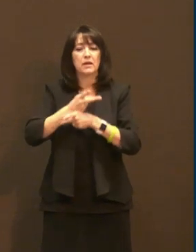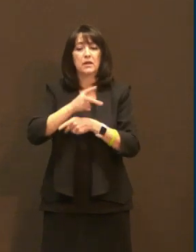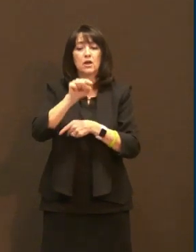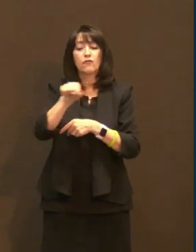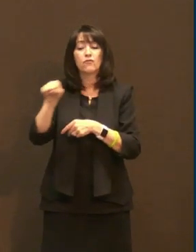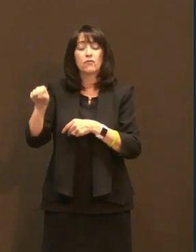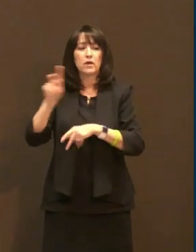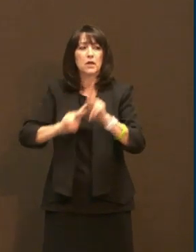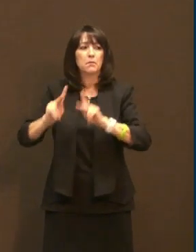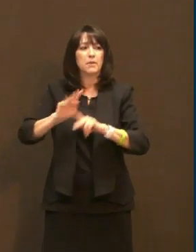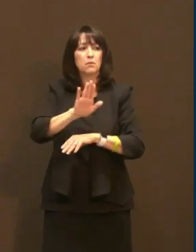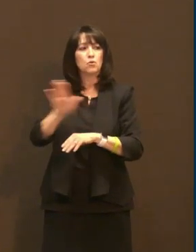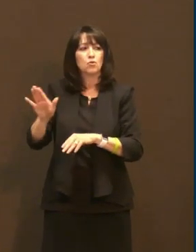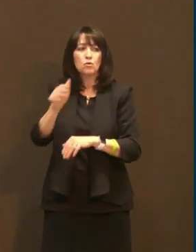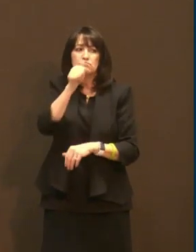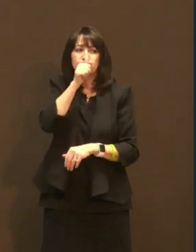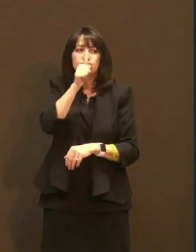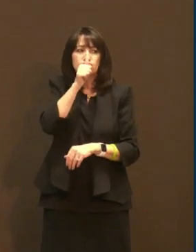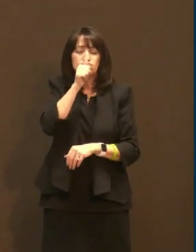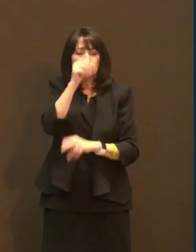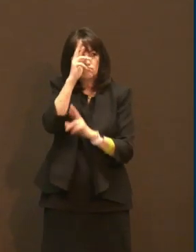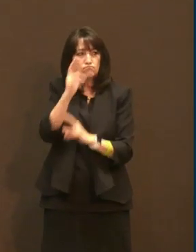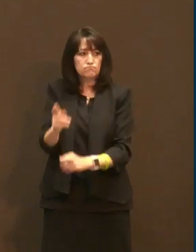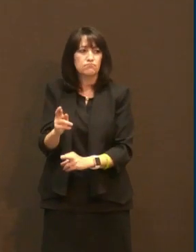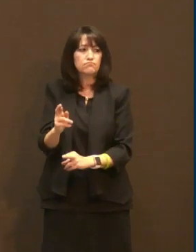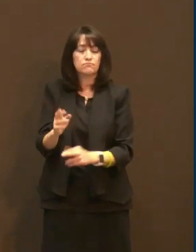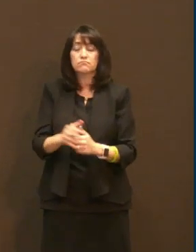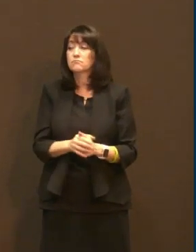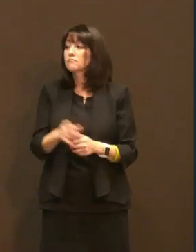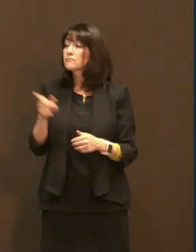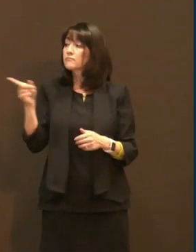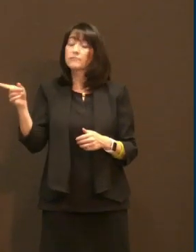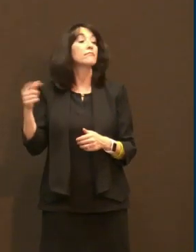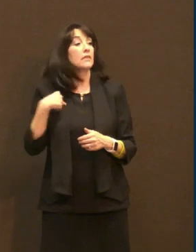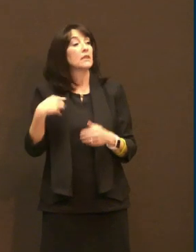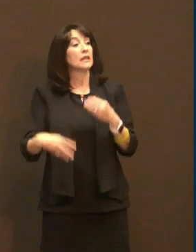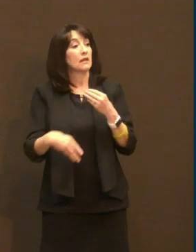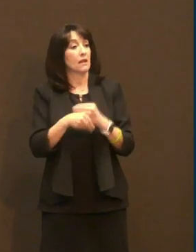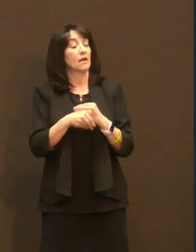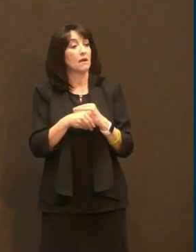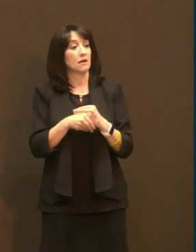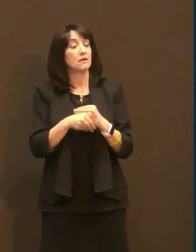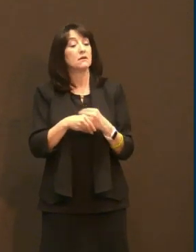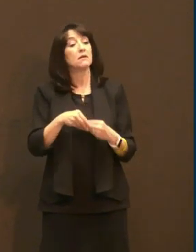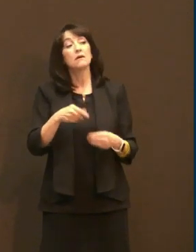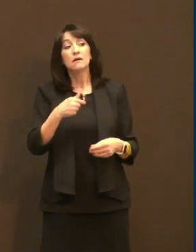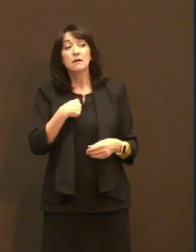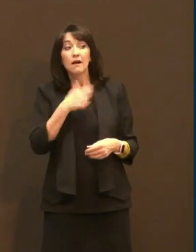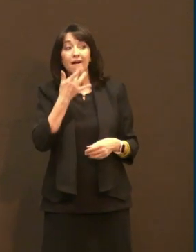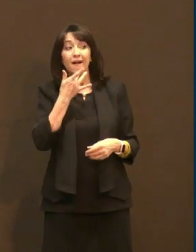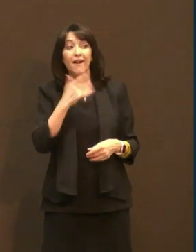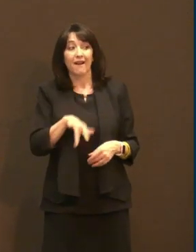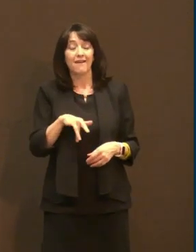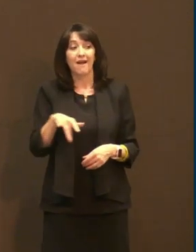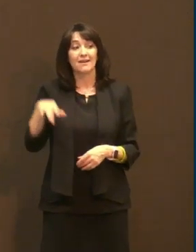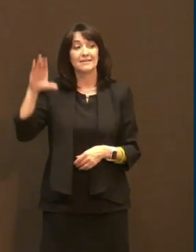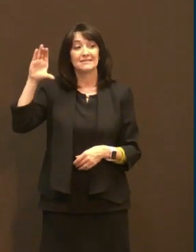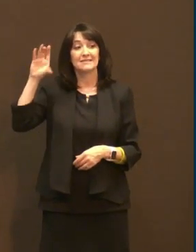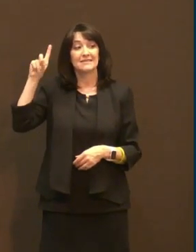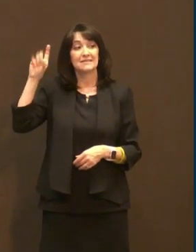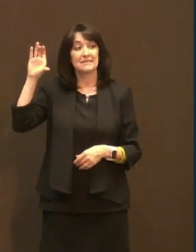Yeah, I'll add to that. One of the benefits of having the CDC team here on the ground is they've sent some